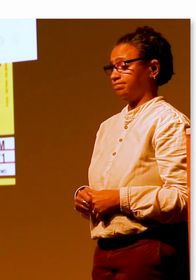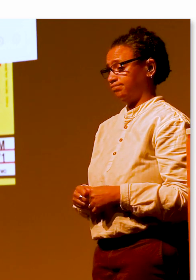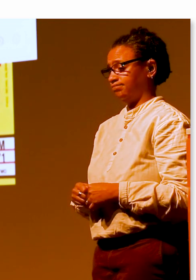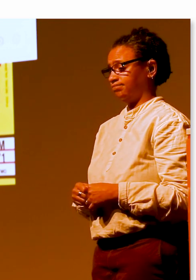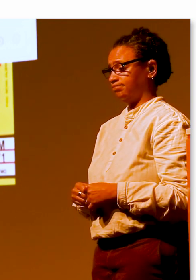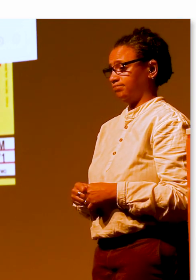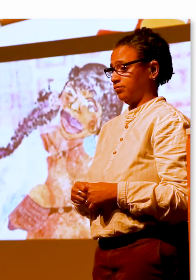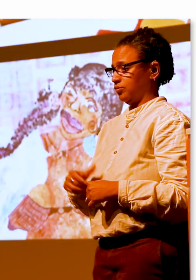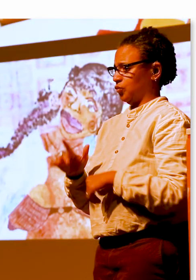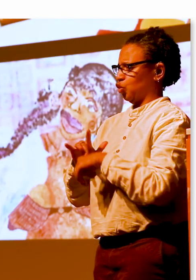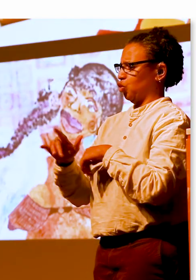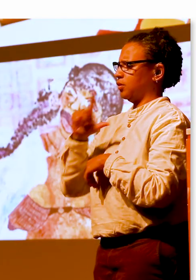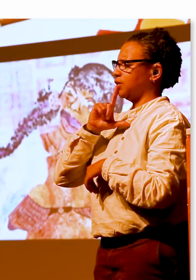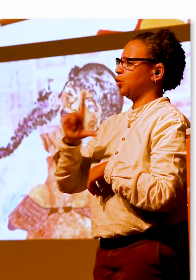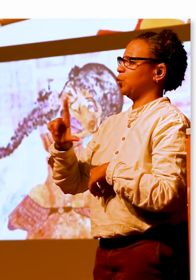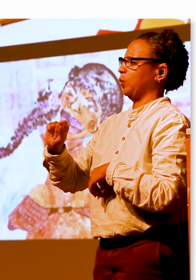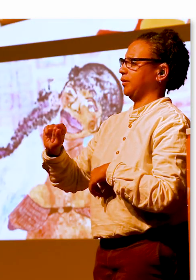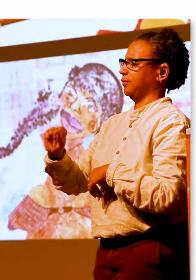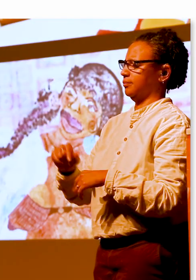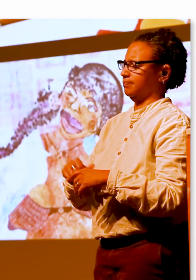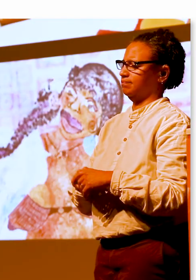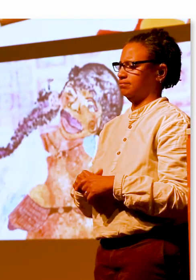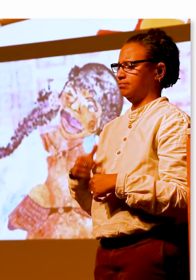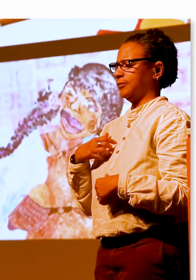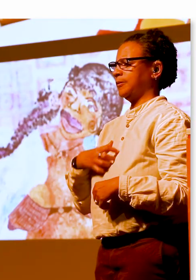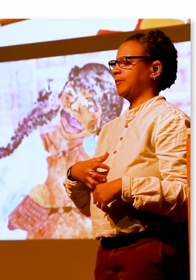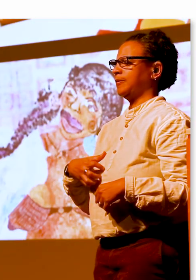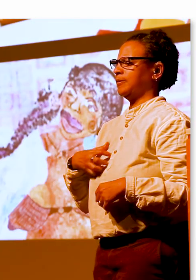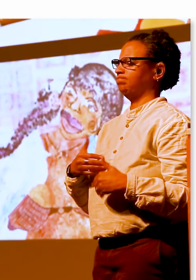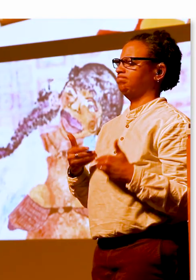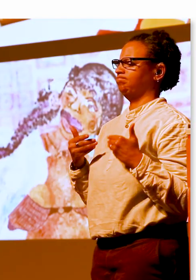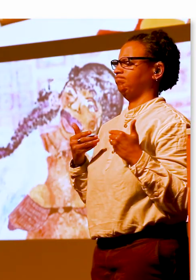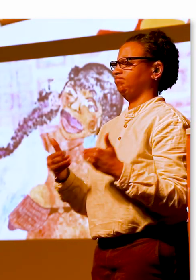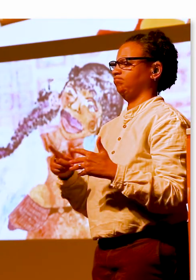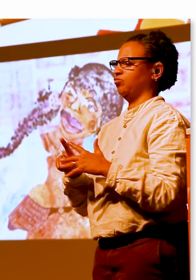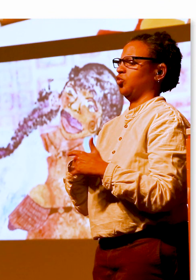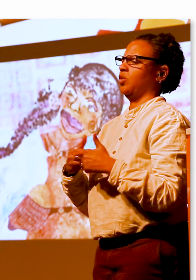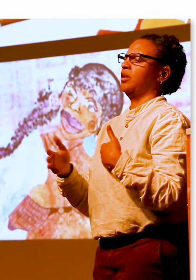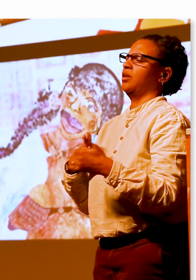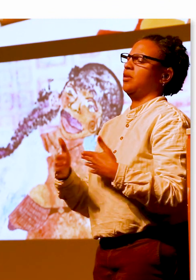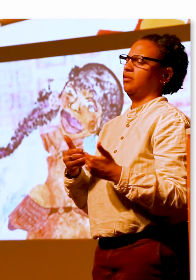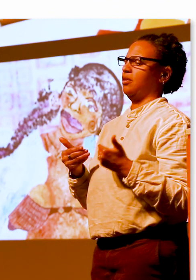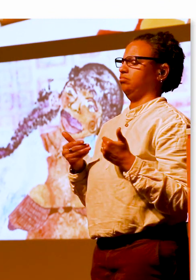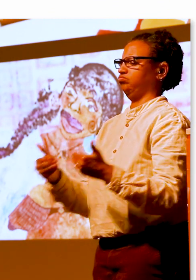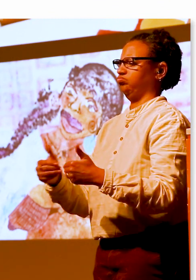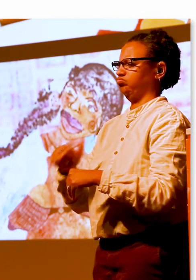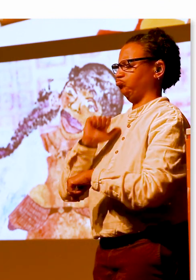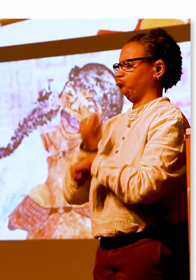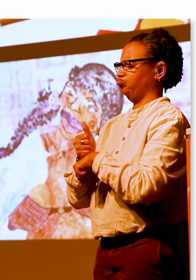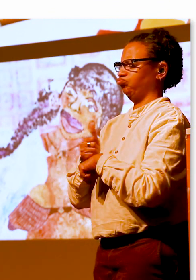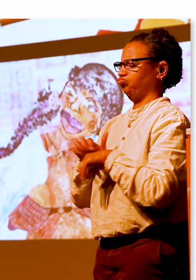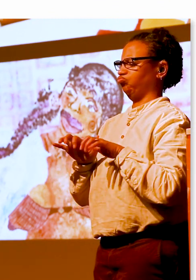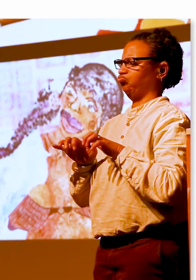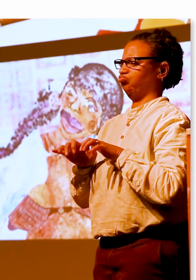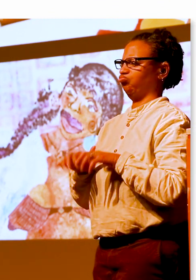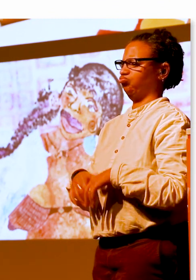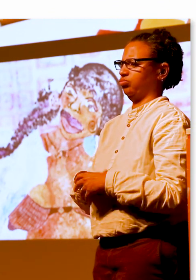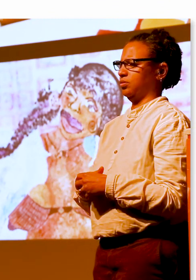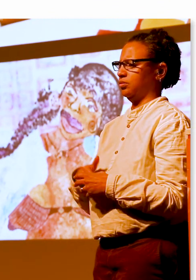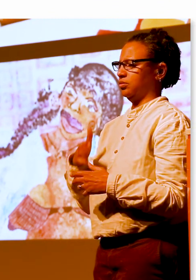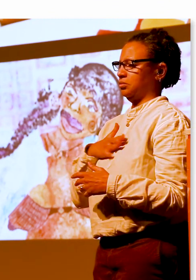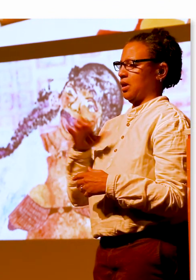early 20s angst, decided to start the blog anyway. And so this is kind of like my stylized version of the